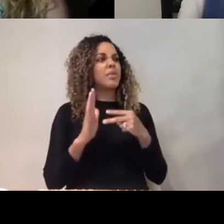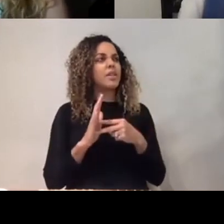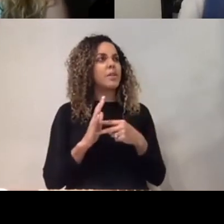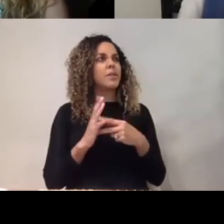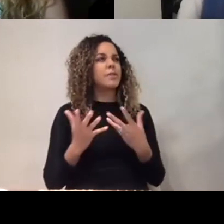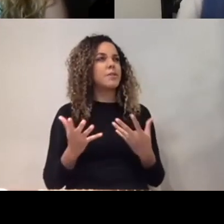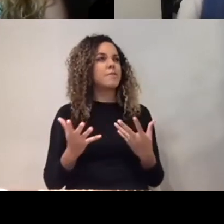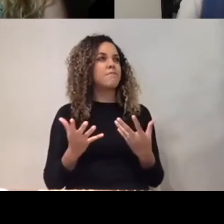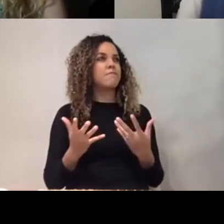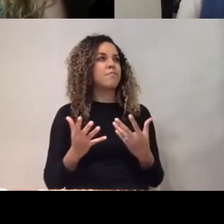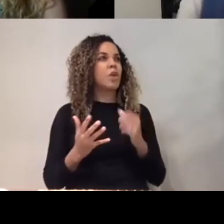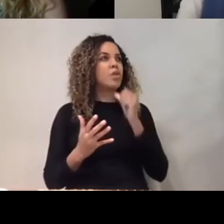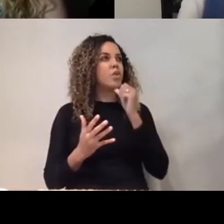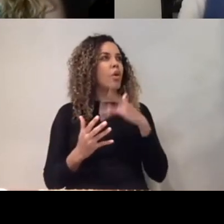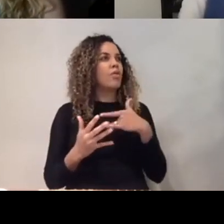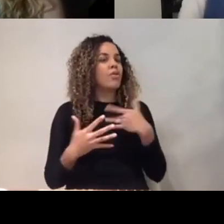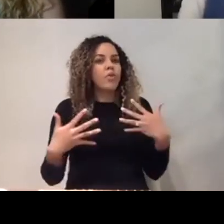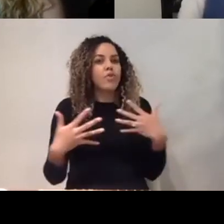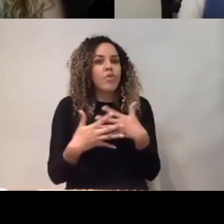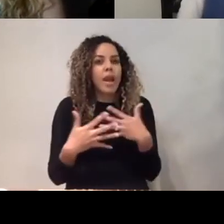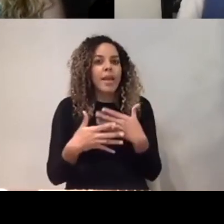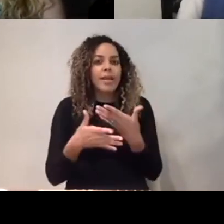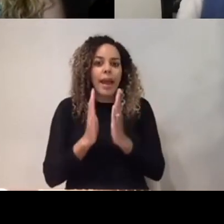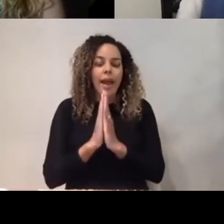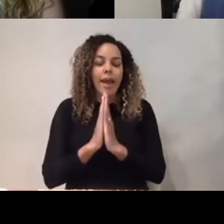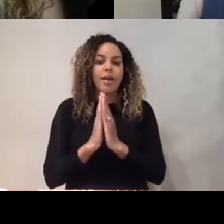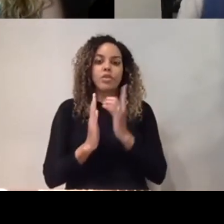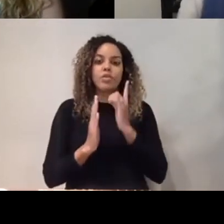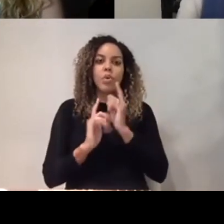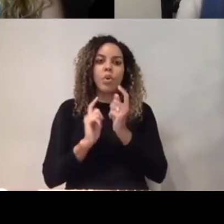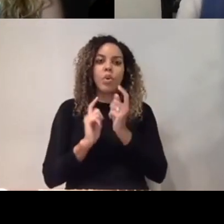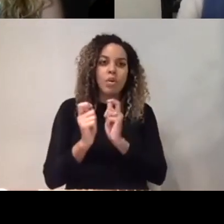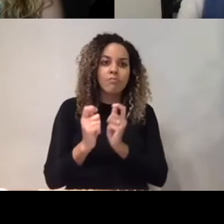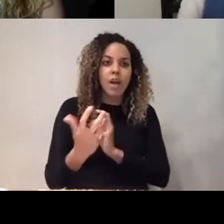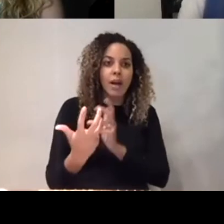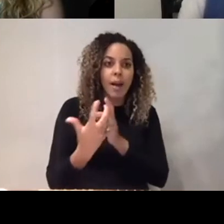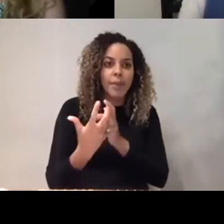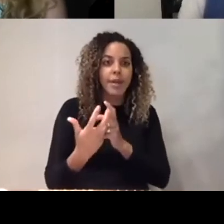ask for accommodations. You know, there have been times where